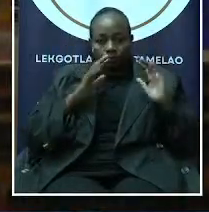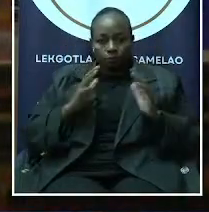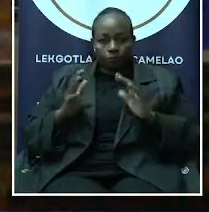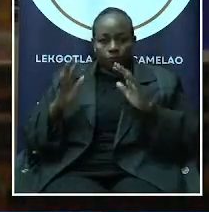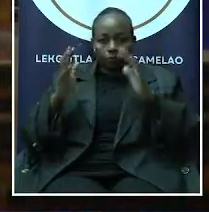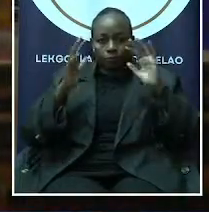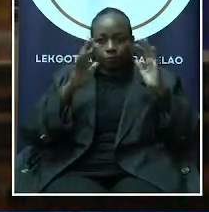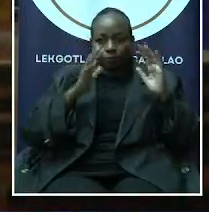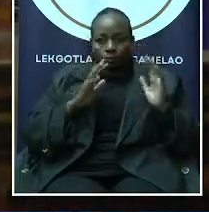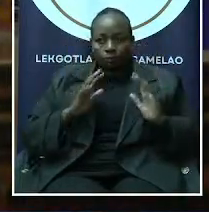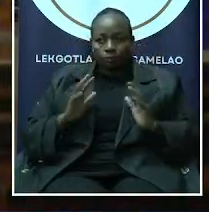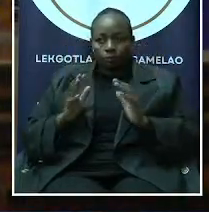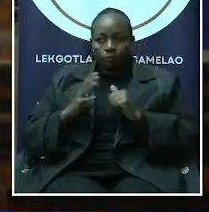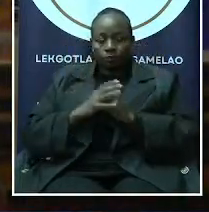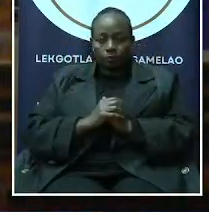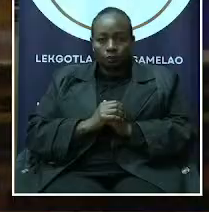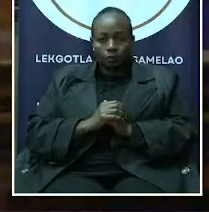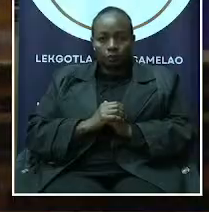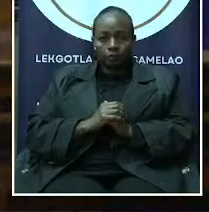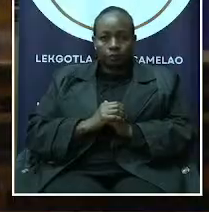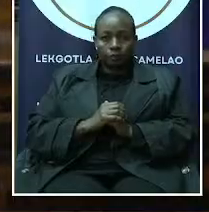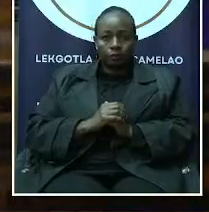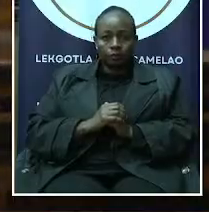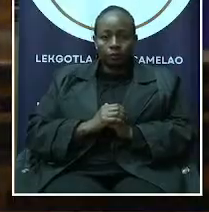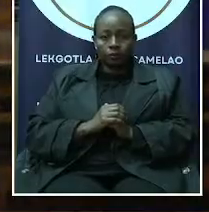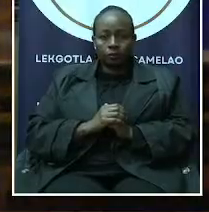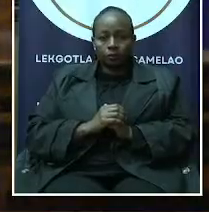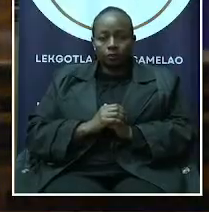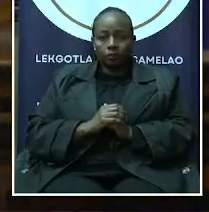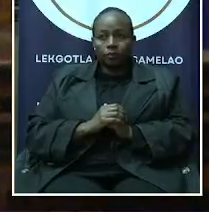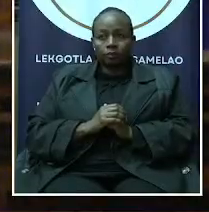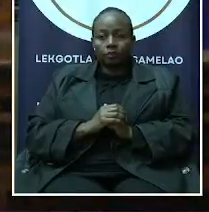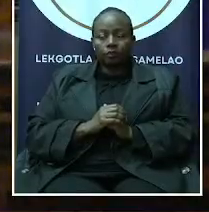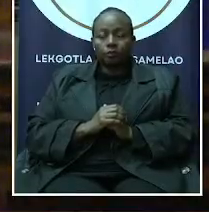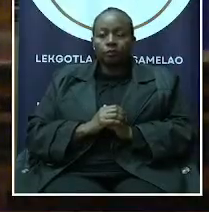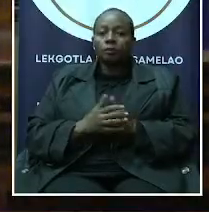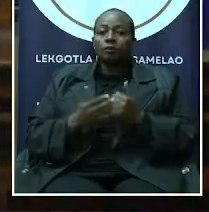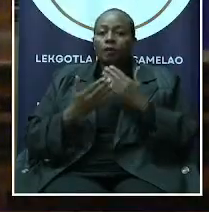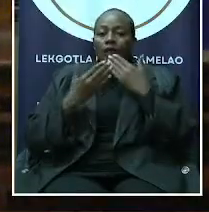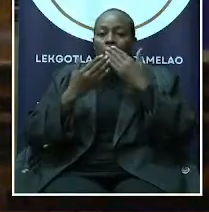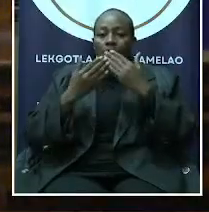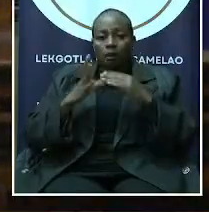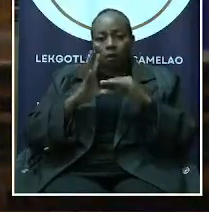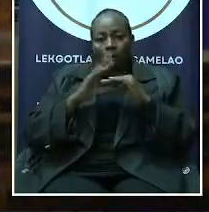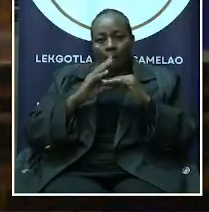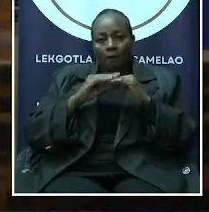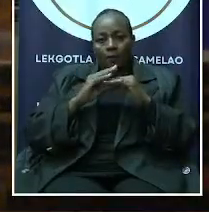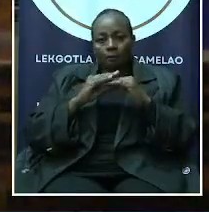Thank you very much, Honourable Member.